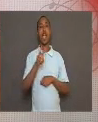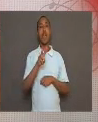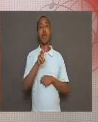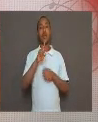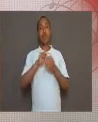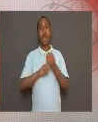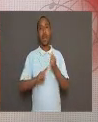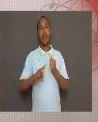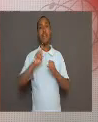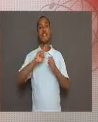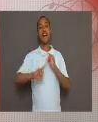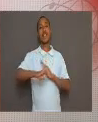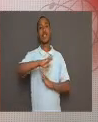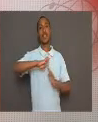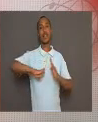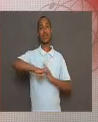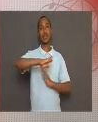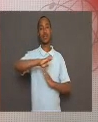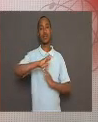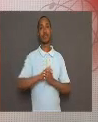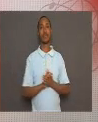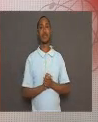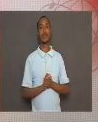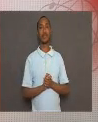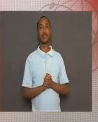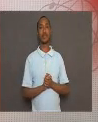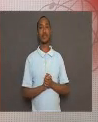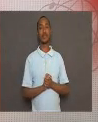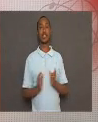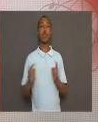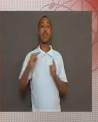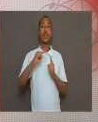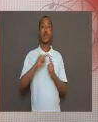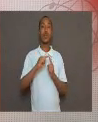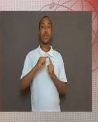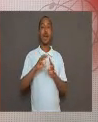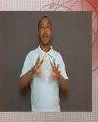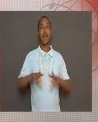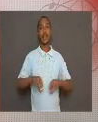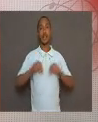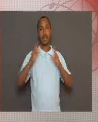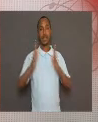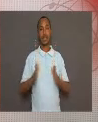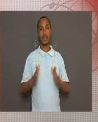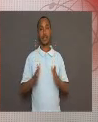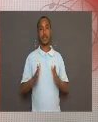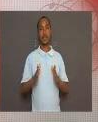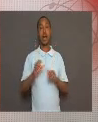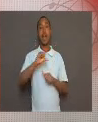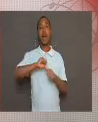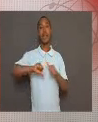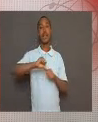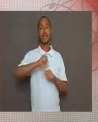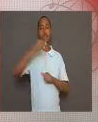of valence electrons. In order to be an acceptor, an